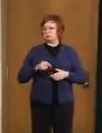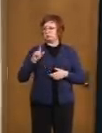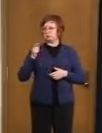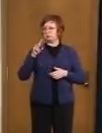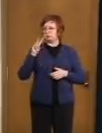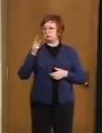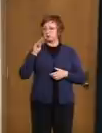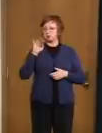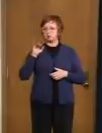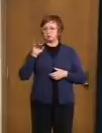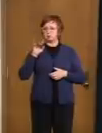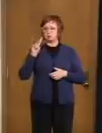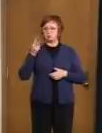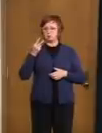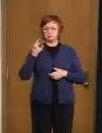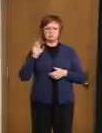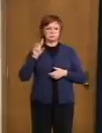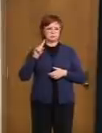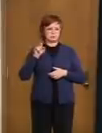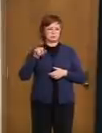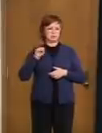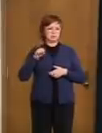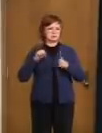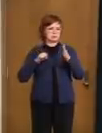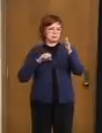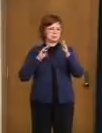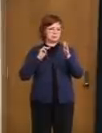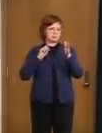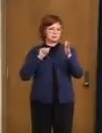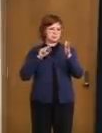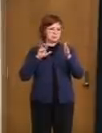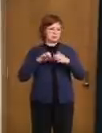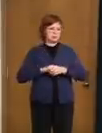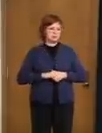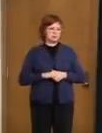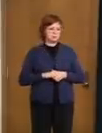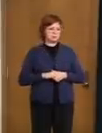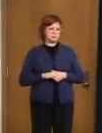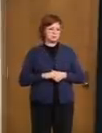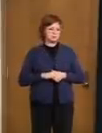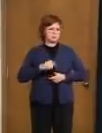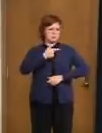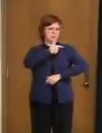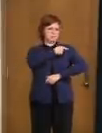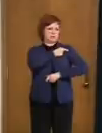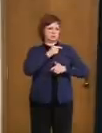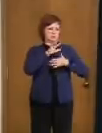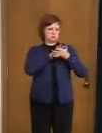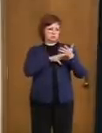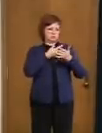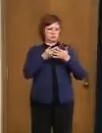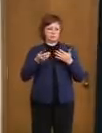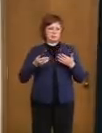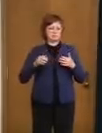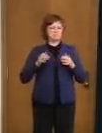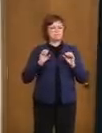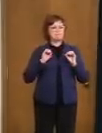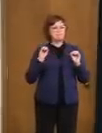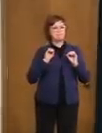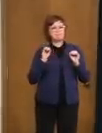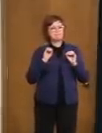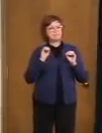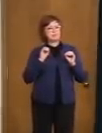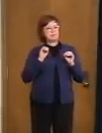Mark? With the vaccination plan, we haven't seen quite the rollout that we were expecting early on.